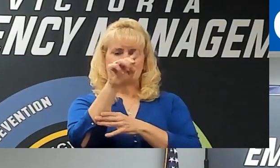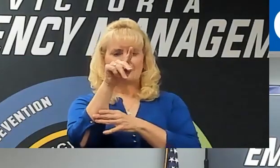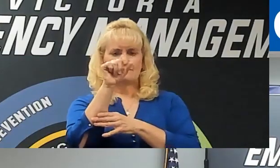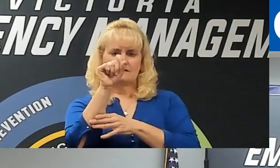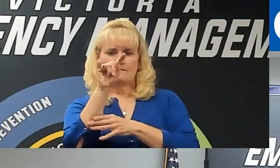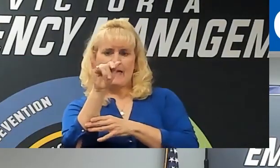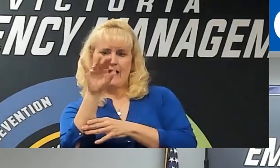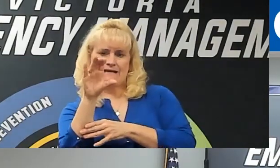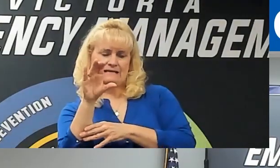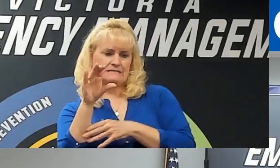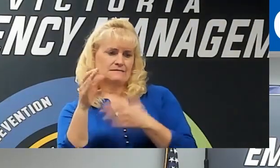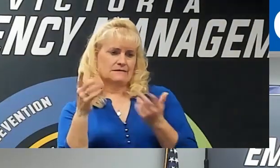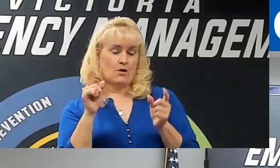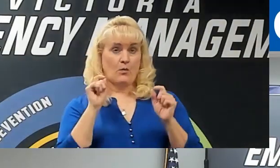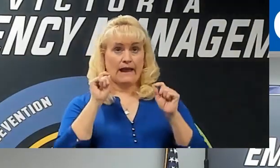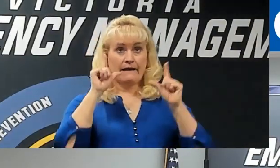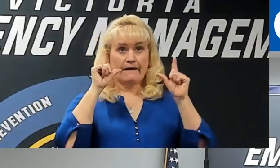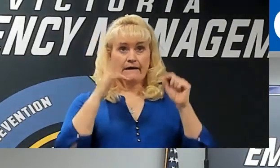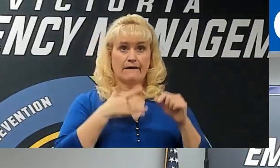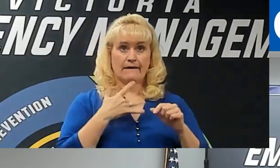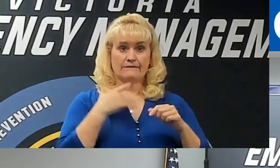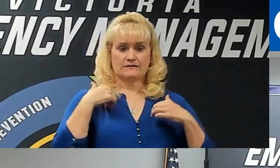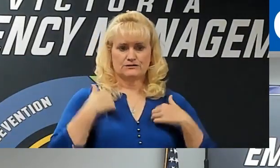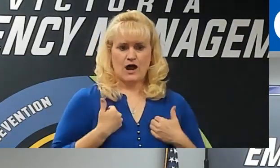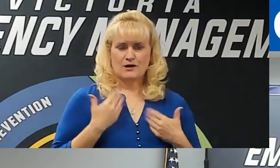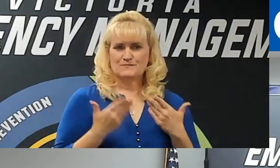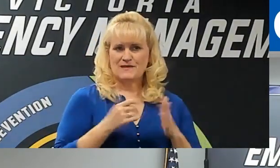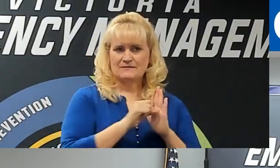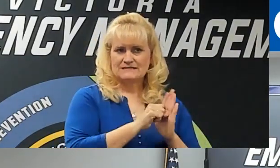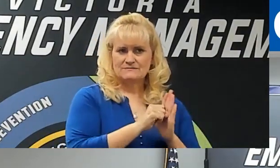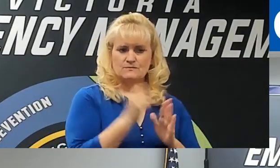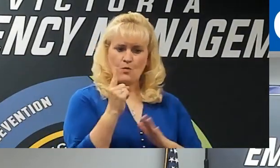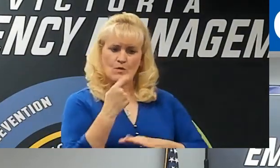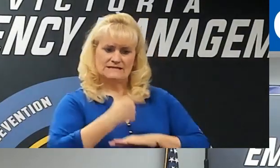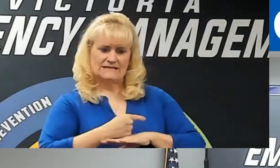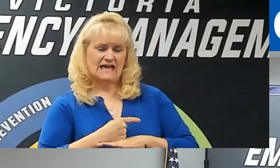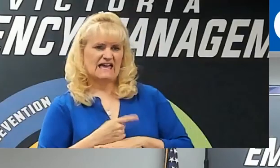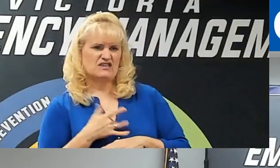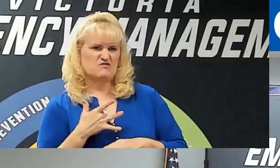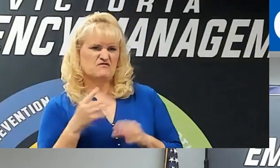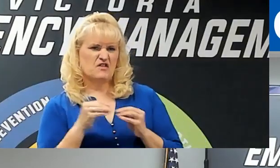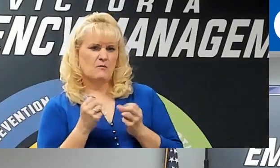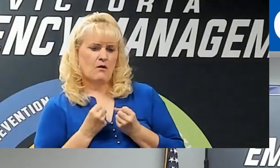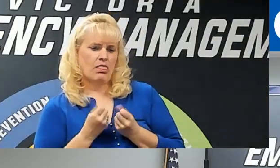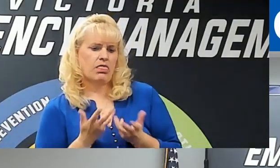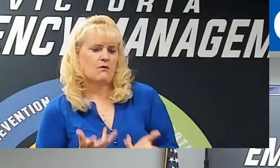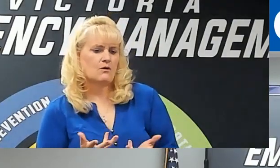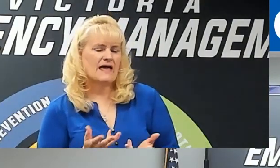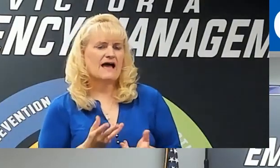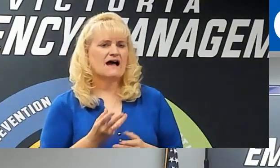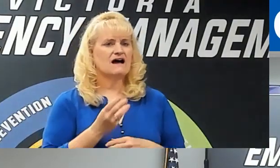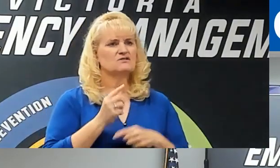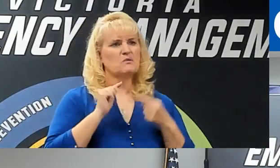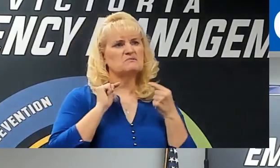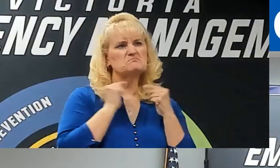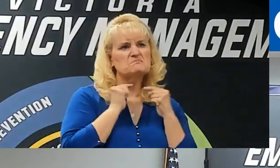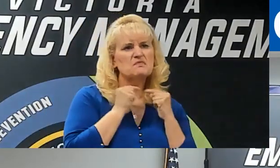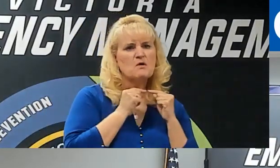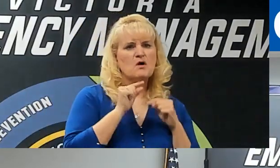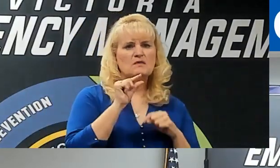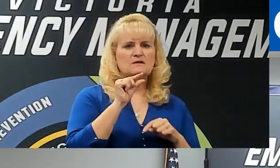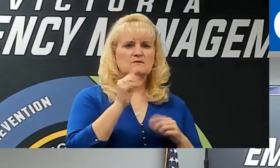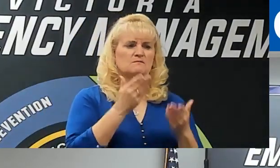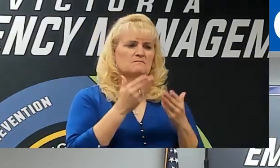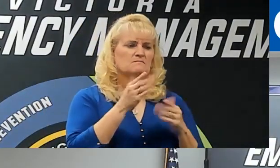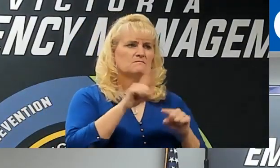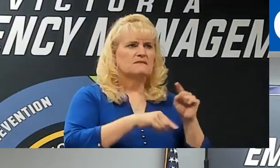is technically a symptom. So, one day they just may feel a little more worn out, like Doc said, maybe a little tickle in their throat, or maybe they can't smell